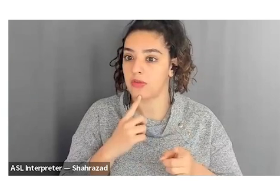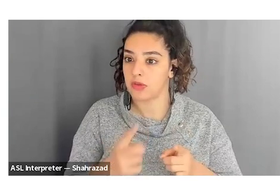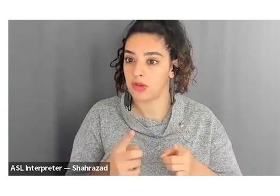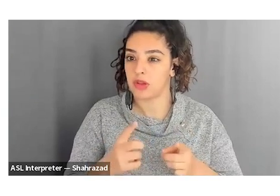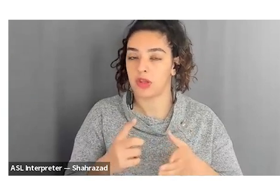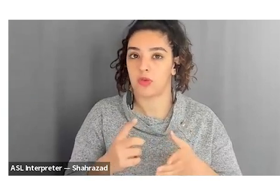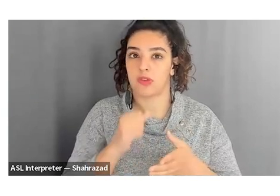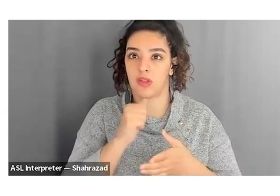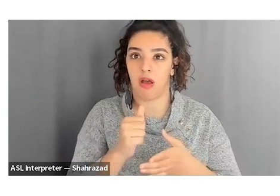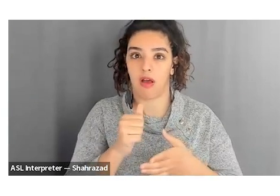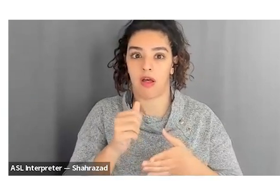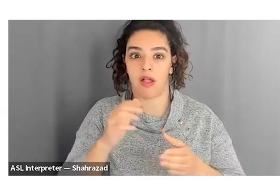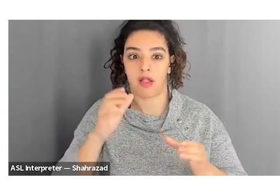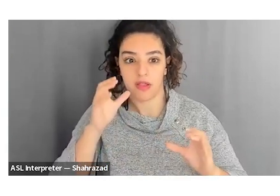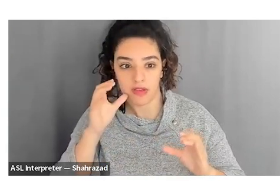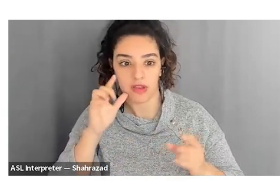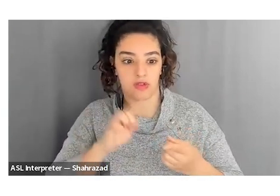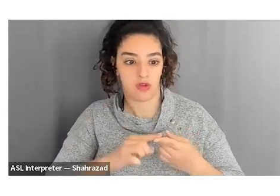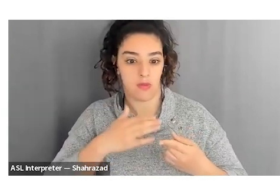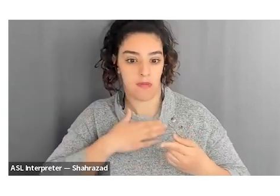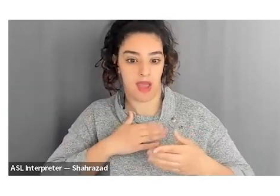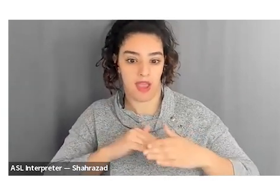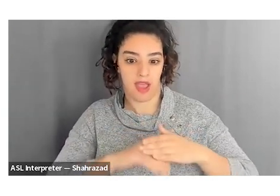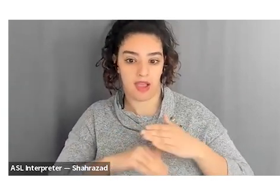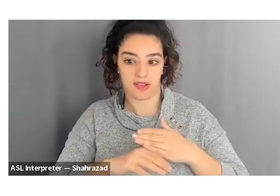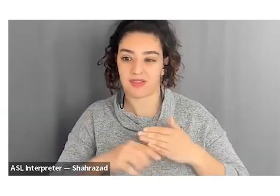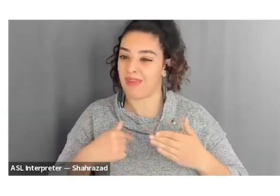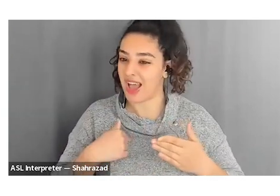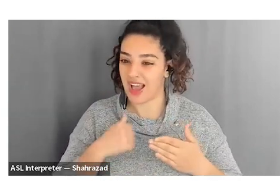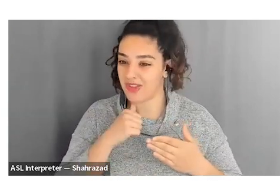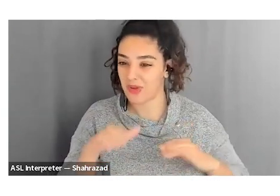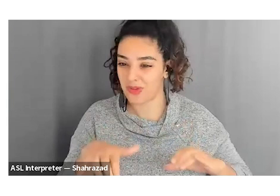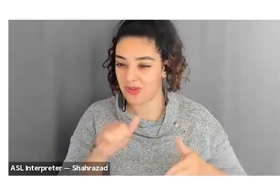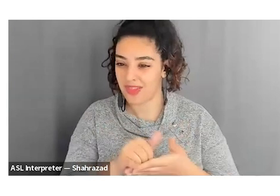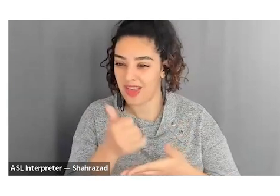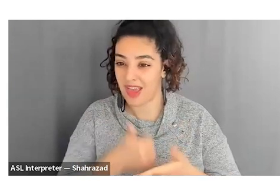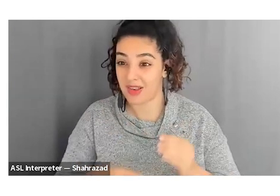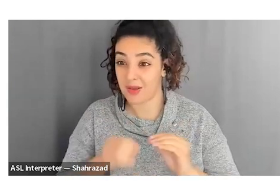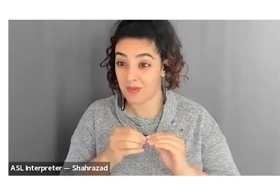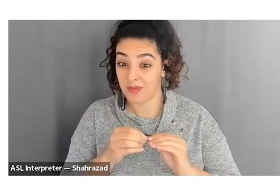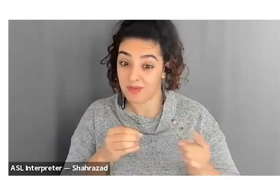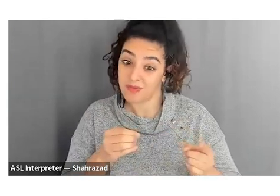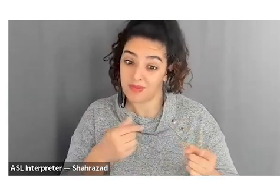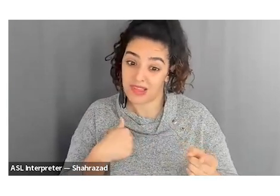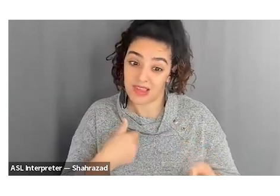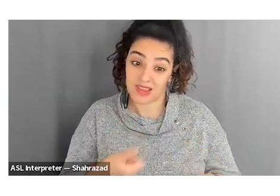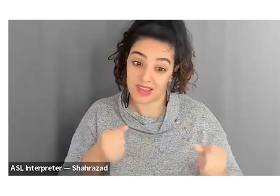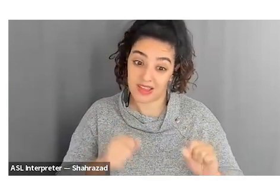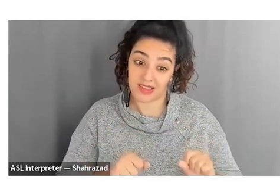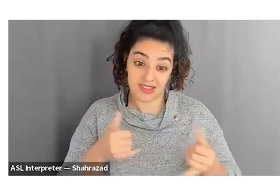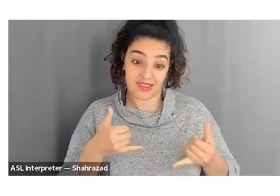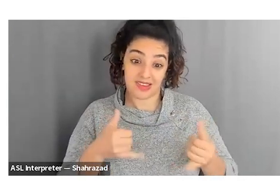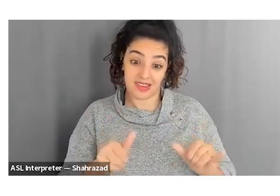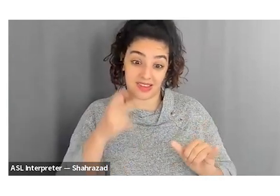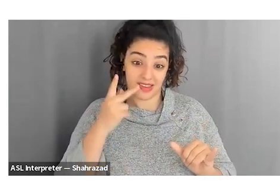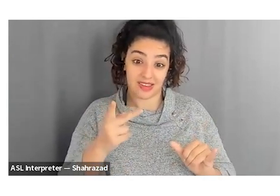listening to my access needs. And I don't do that anymore, obviously. And as you can see, I can still wear sequins, so I'm happy.